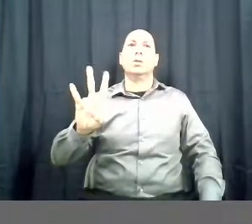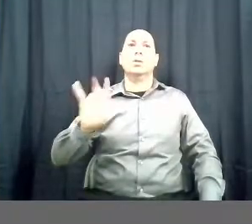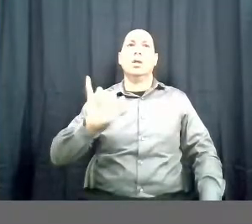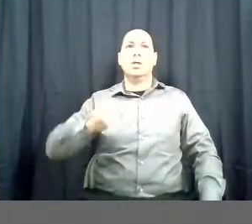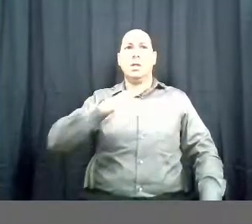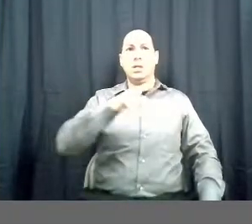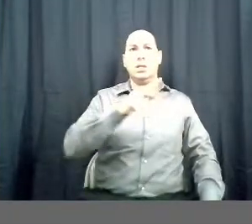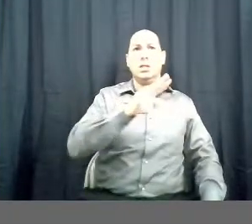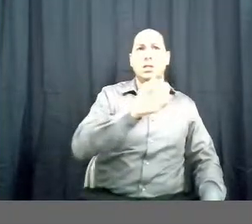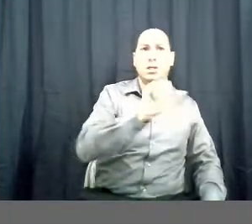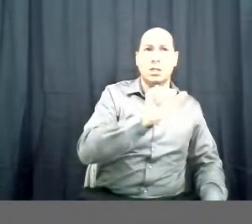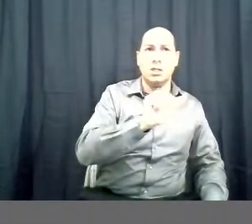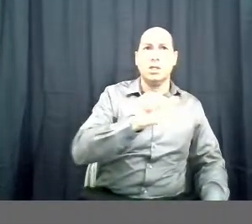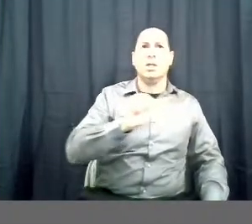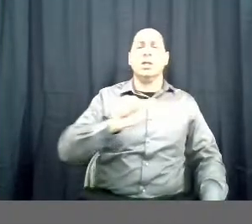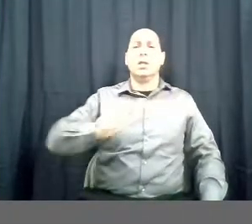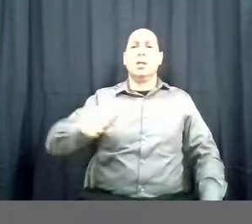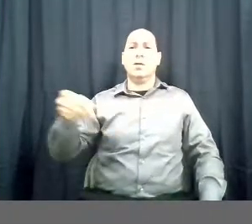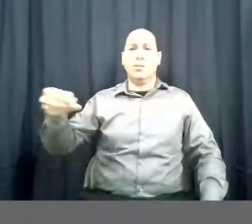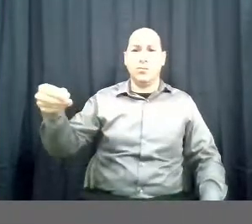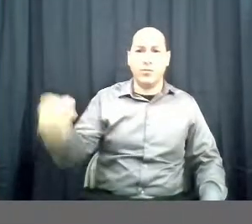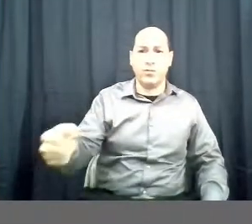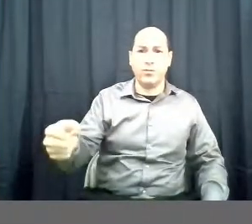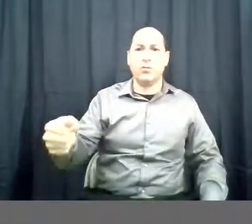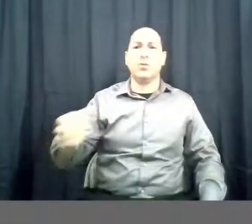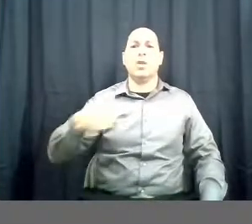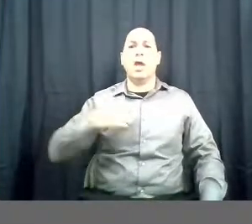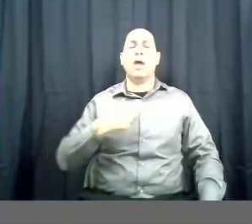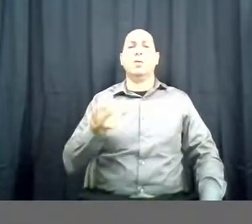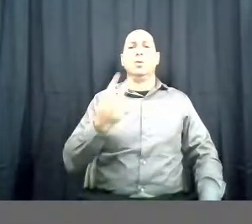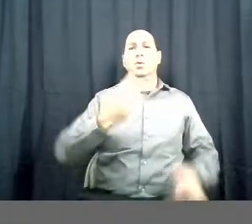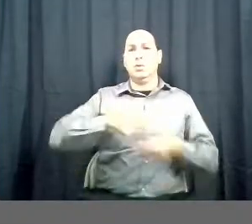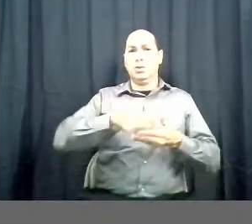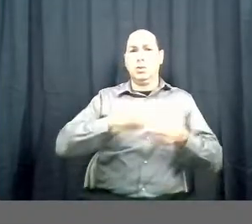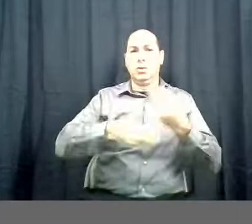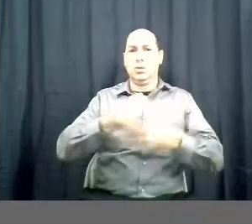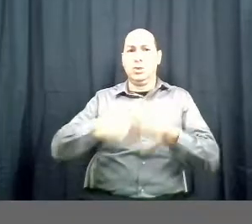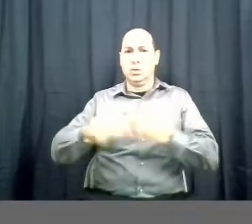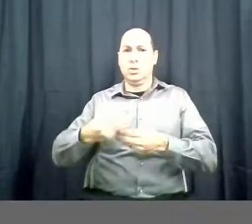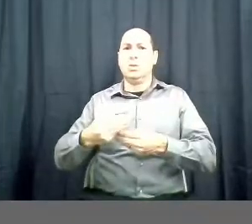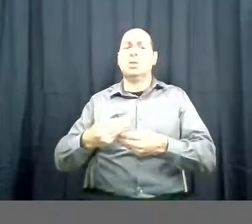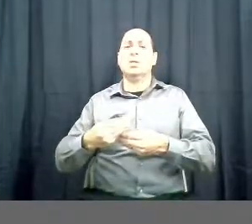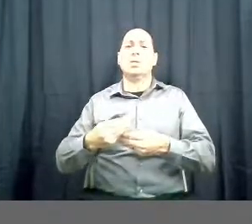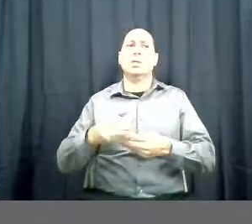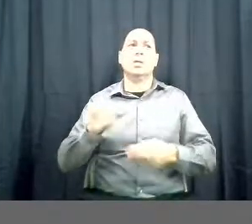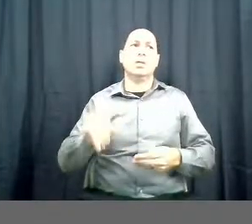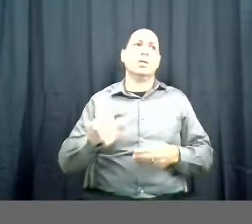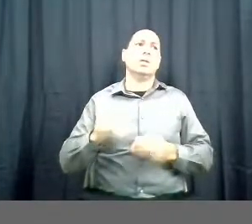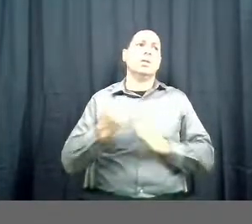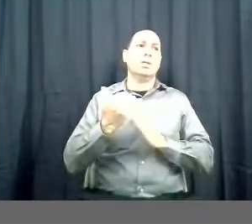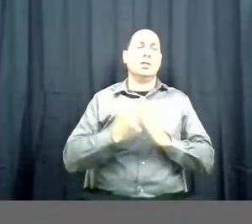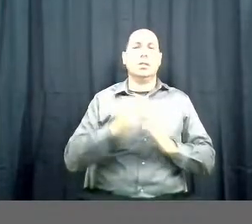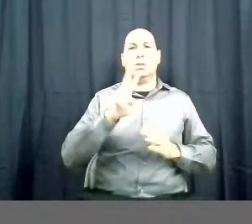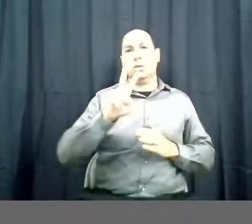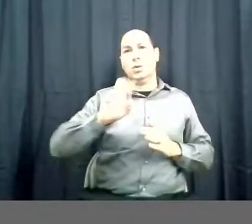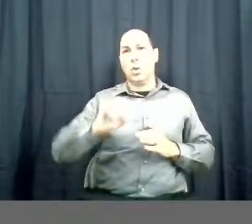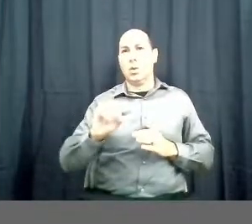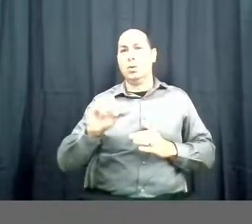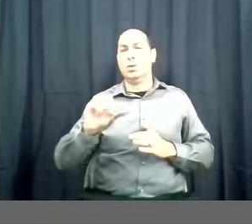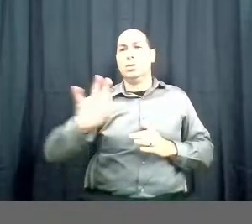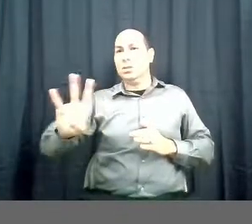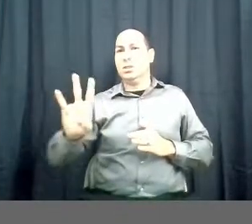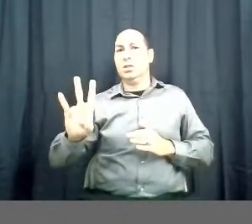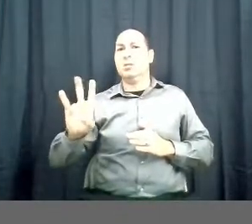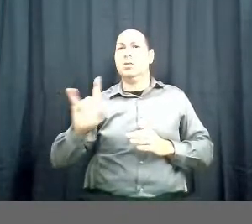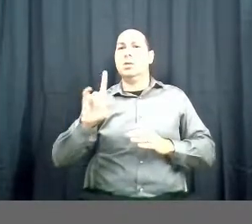it's actually two transactions under Section 207 of PROMESA.